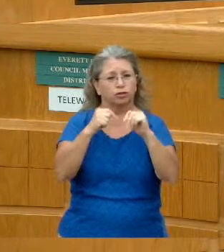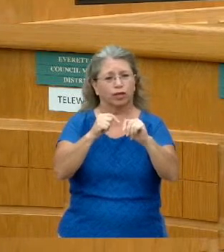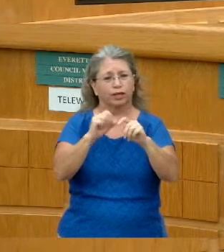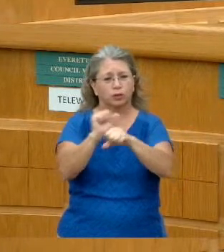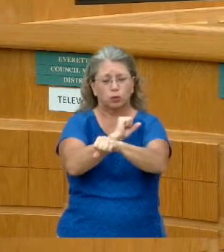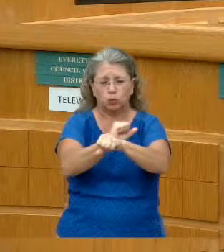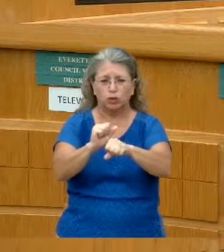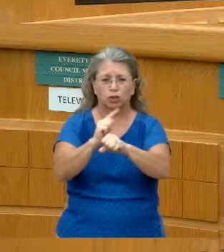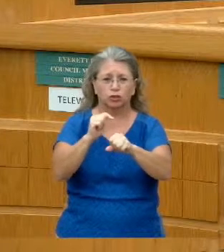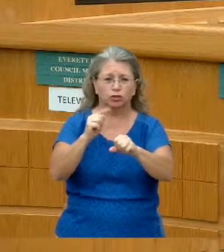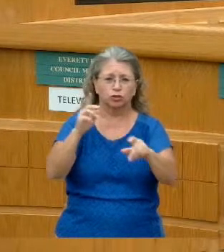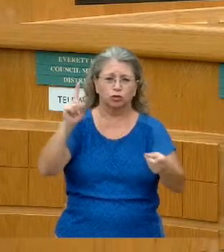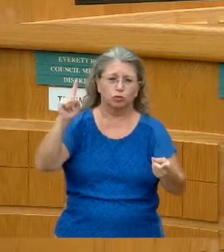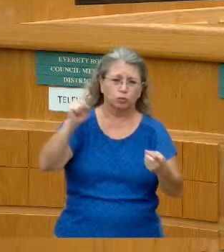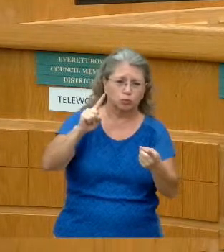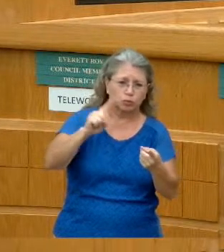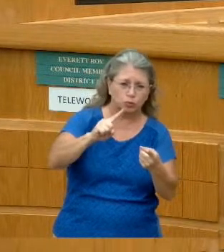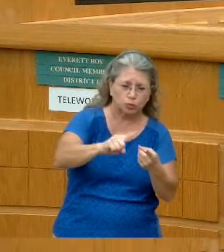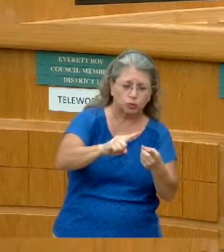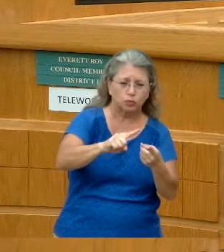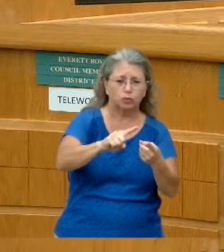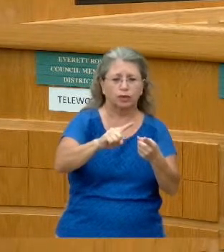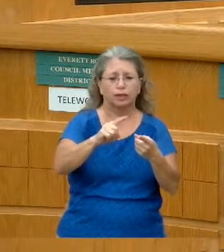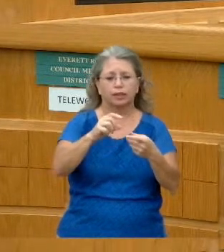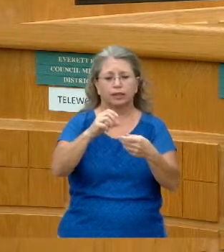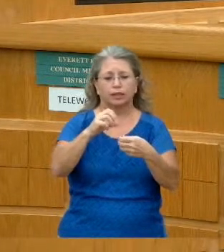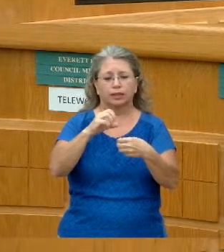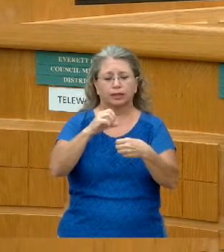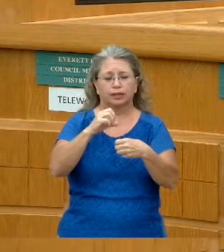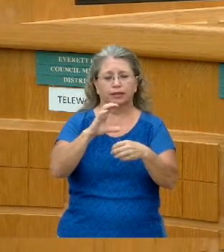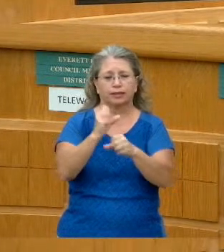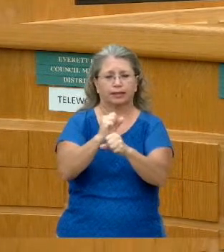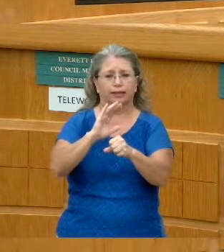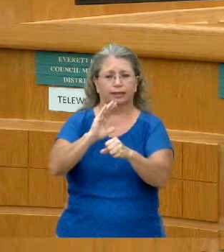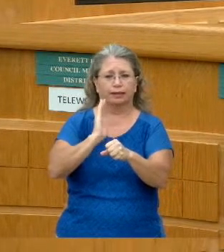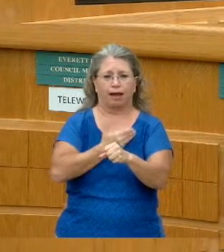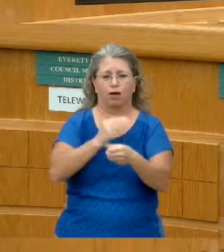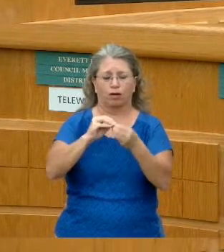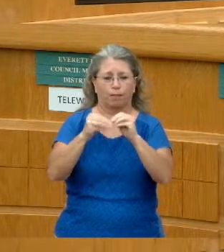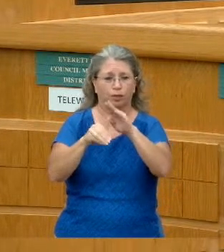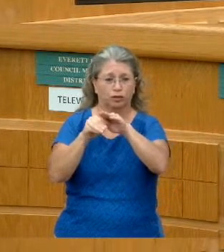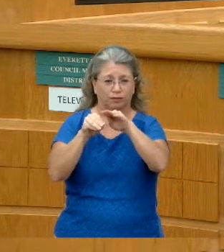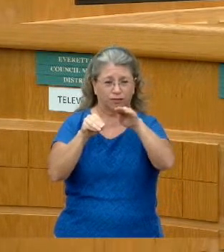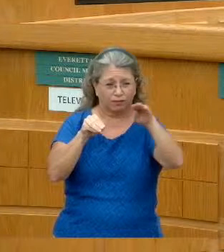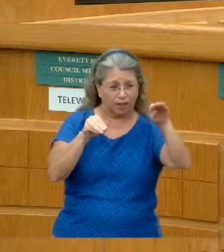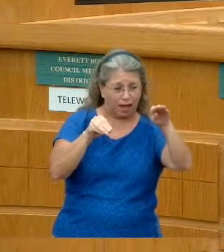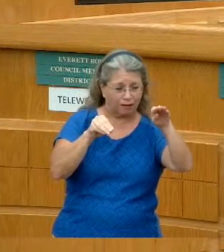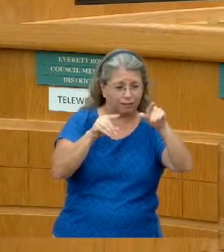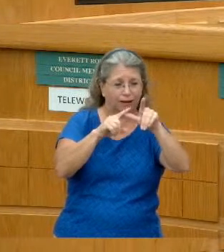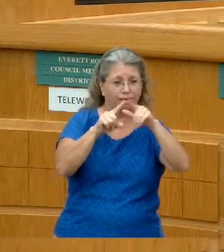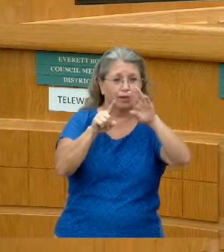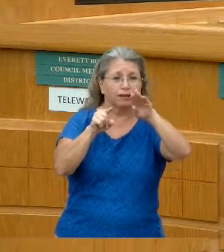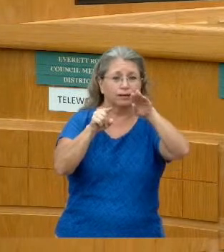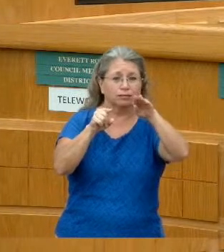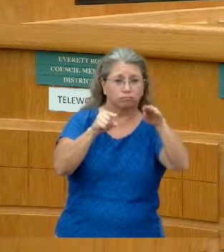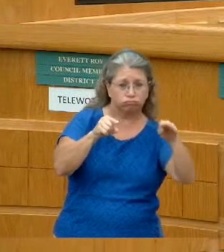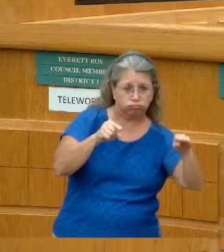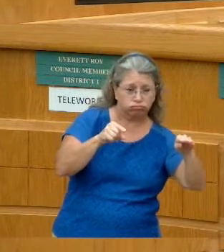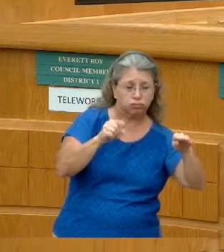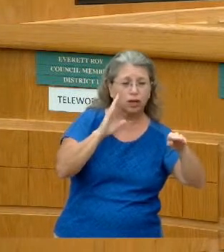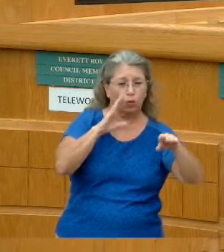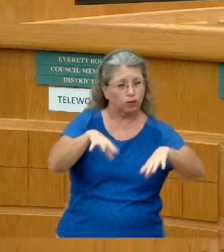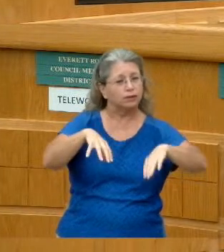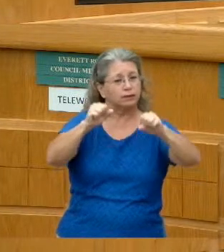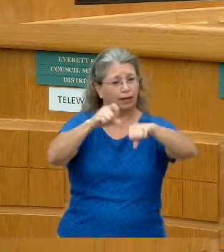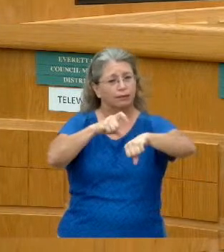trajectory to flatten the curve and reduce the curve. It's going to take some time, just based on the statistics of the